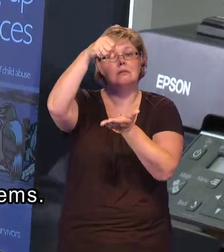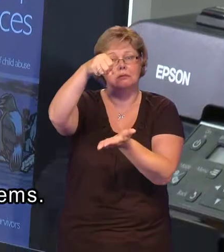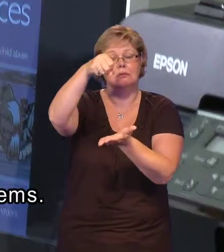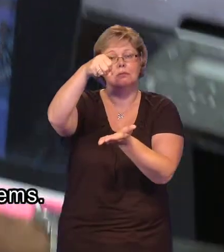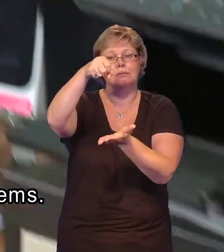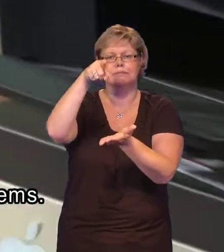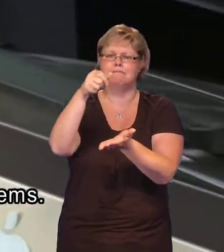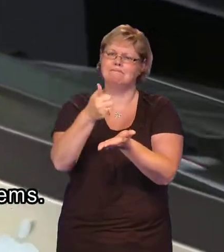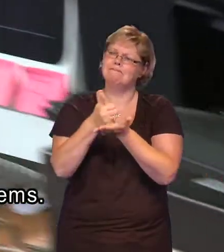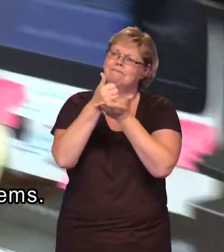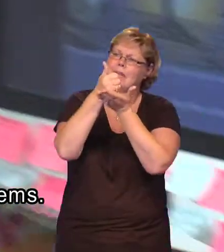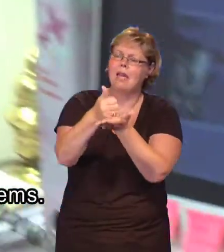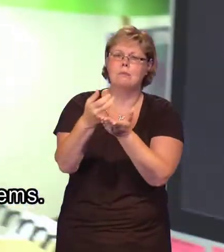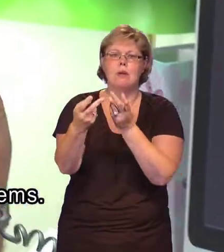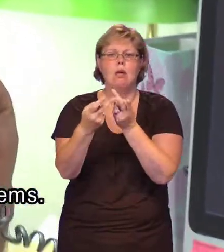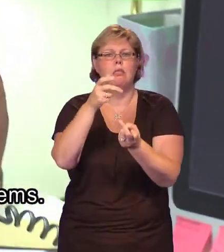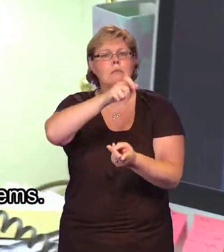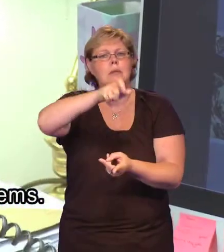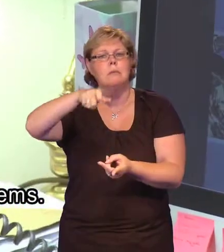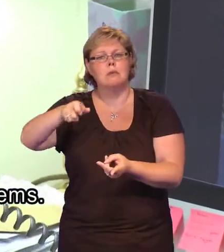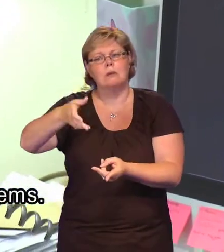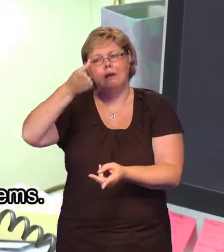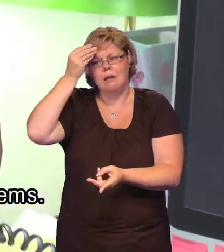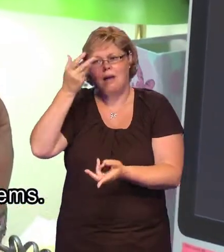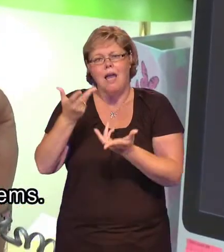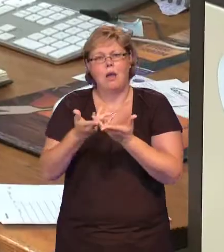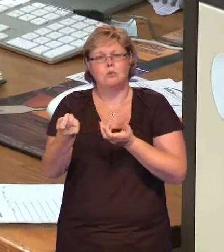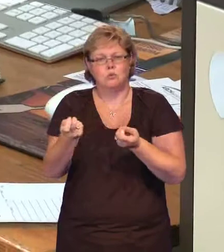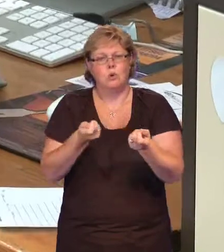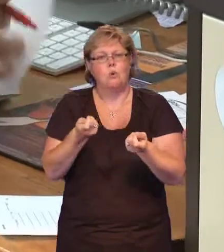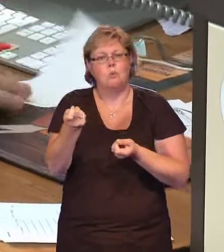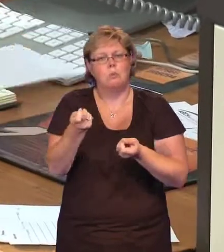This was to help other victims learn how to cope with their problems.